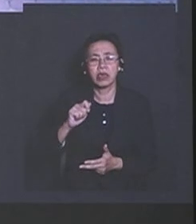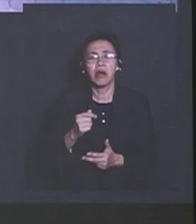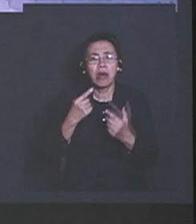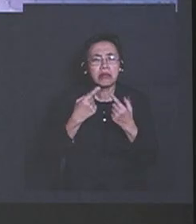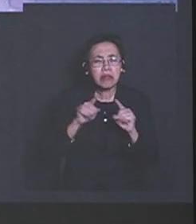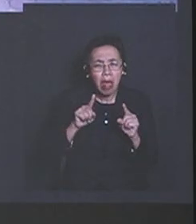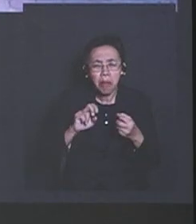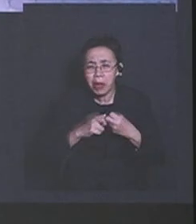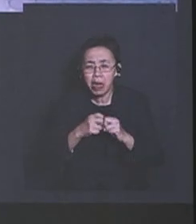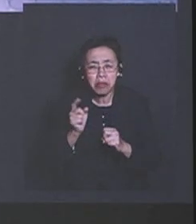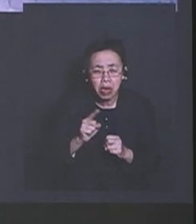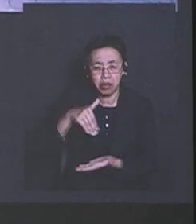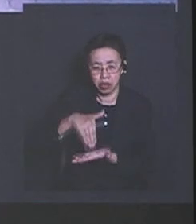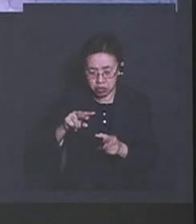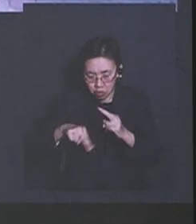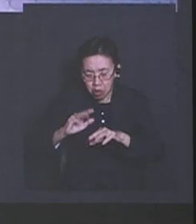community level.